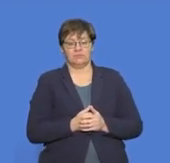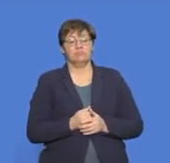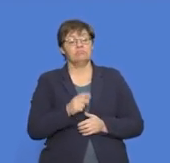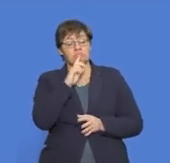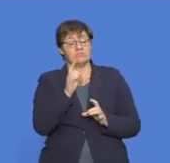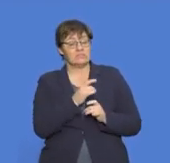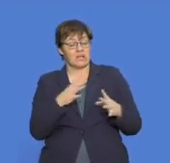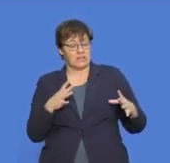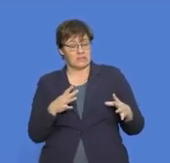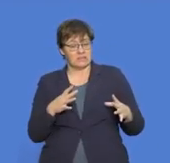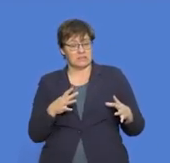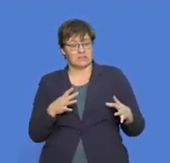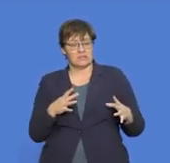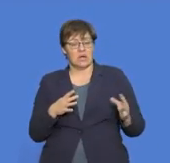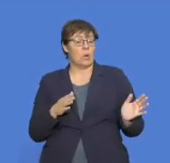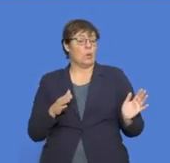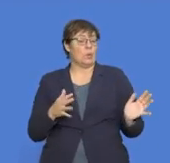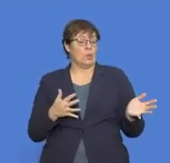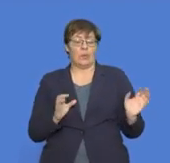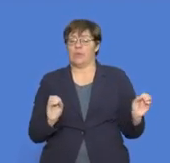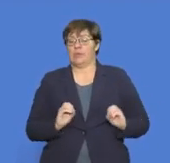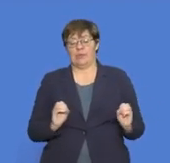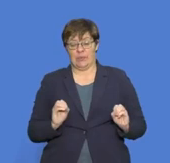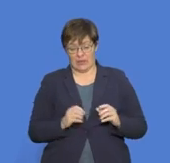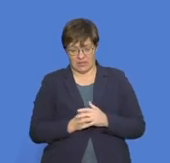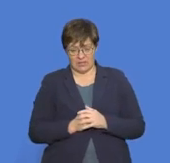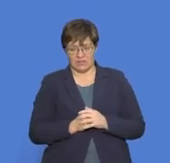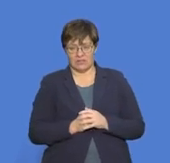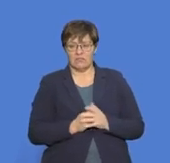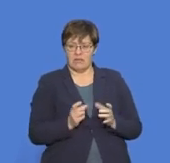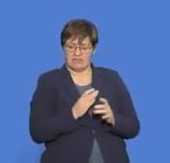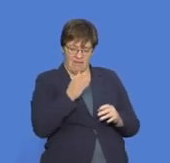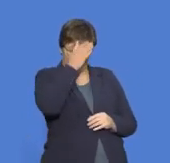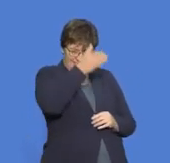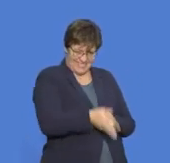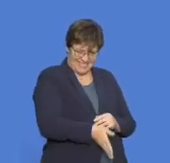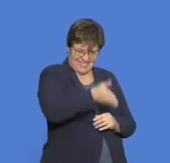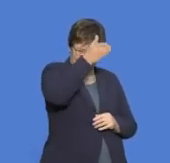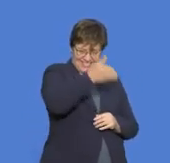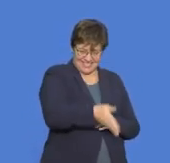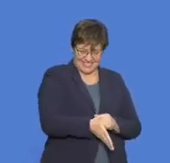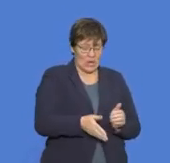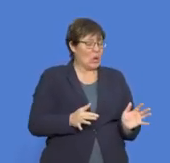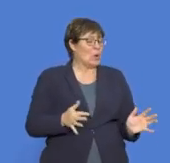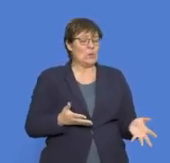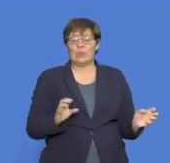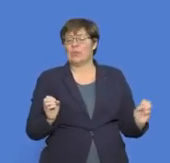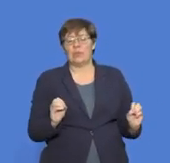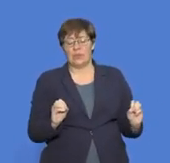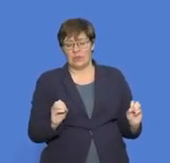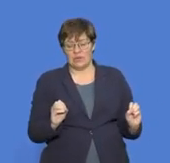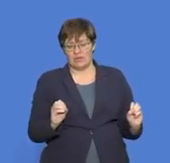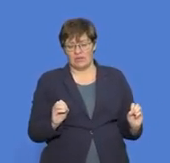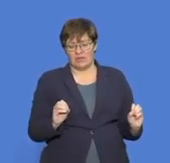with no wind. Okay, and that's right here. When the wind velocity